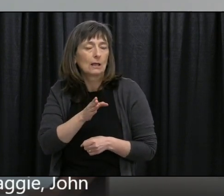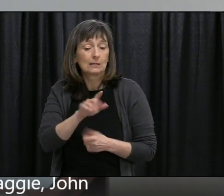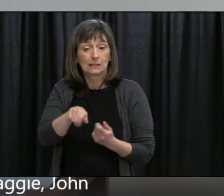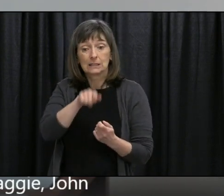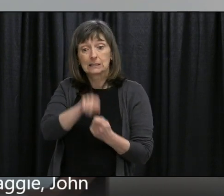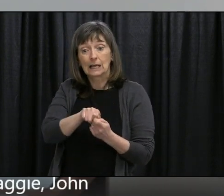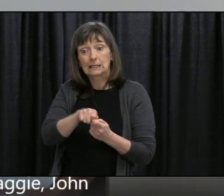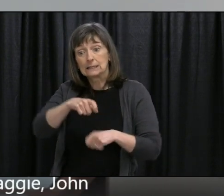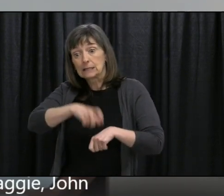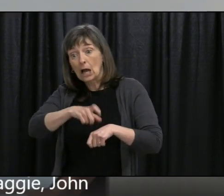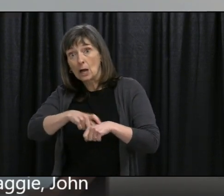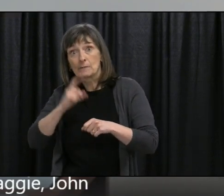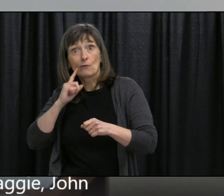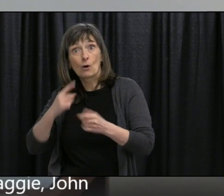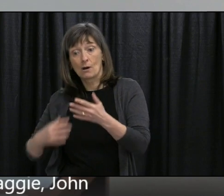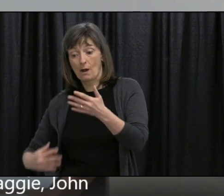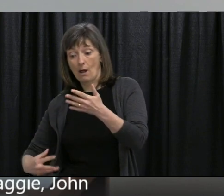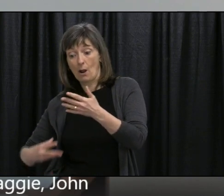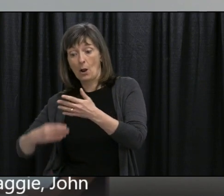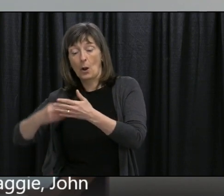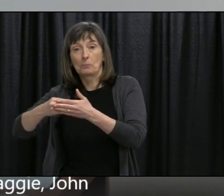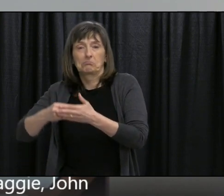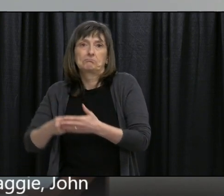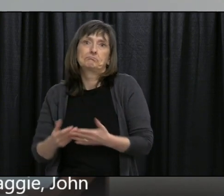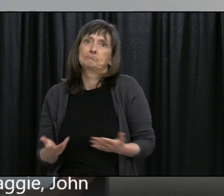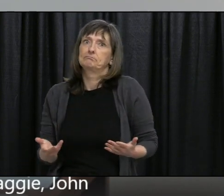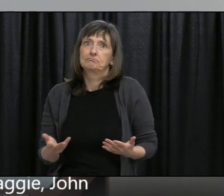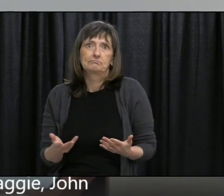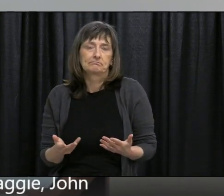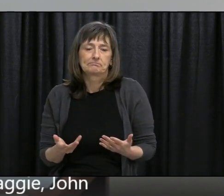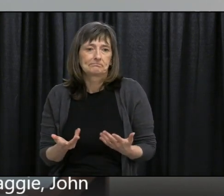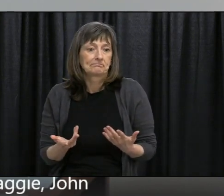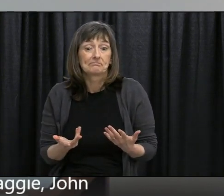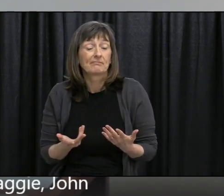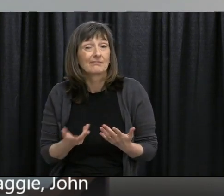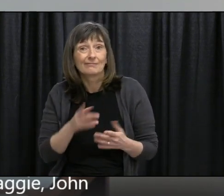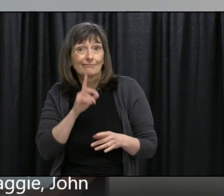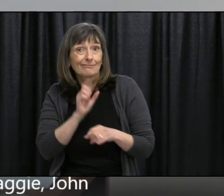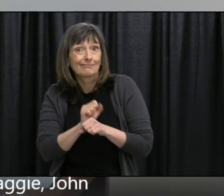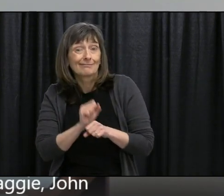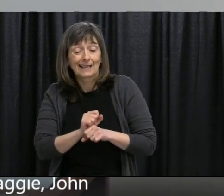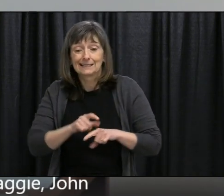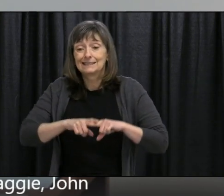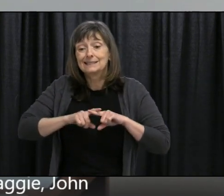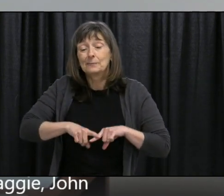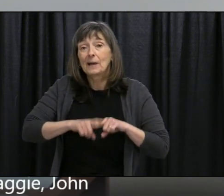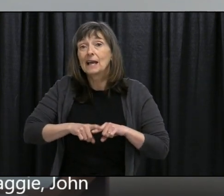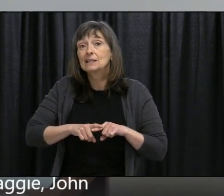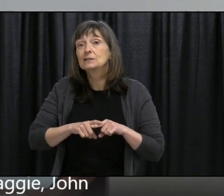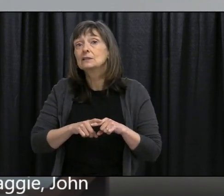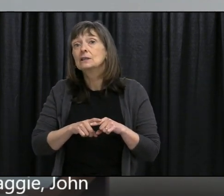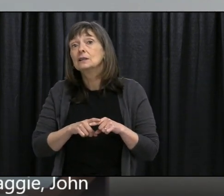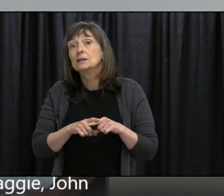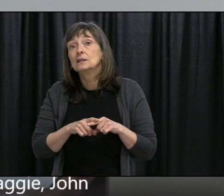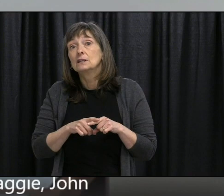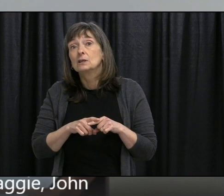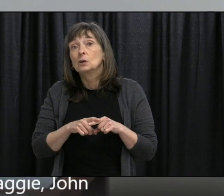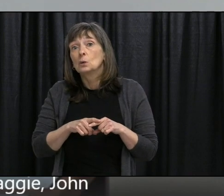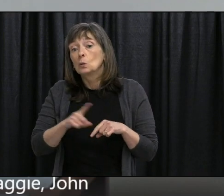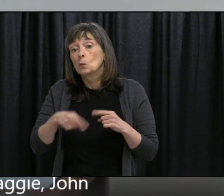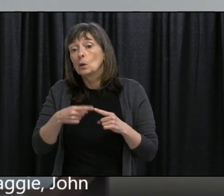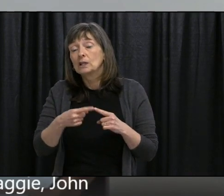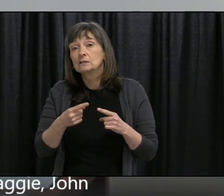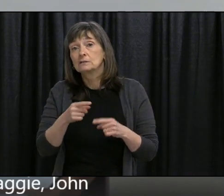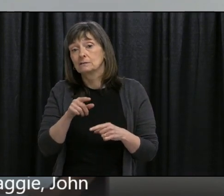timeline. It really depends as well as whether or not when we get to the next decision gate in 25